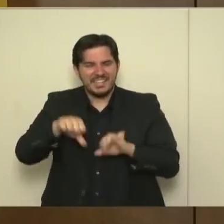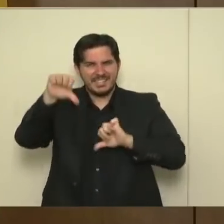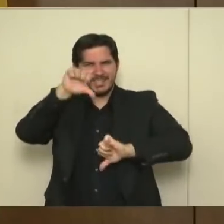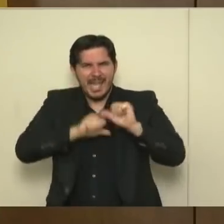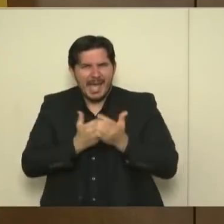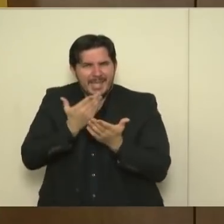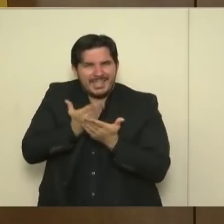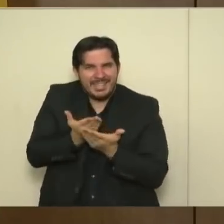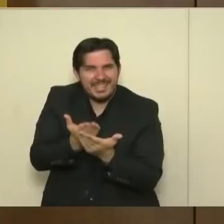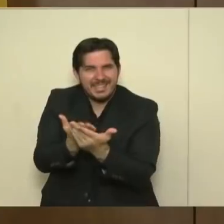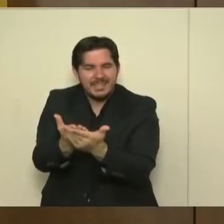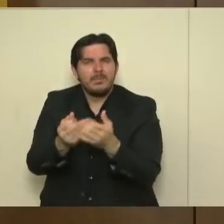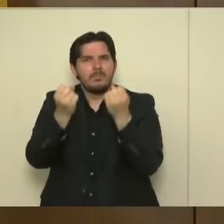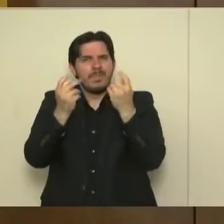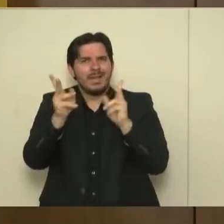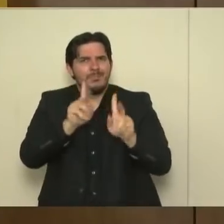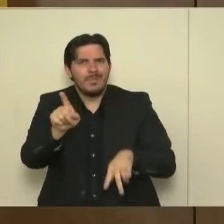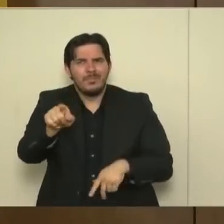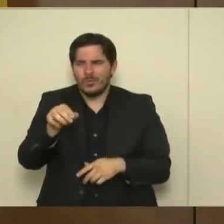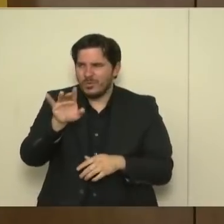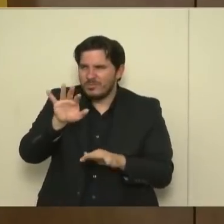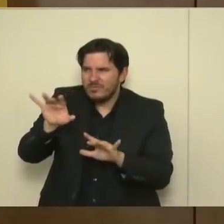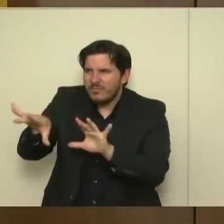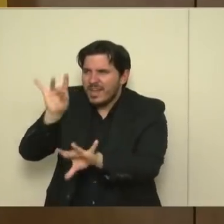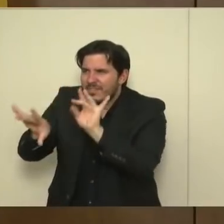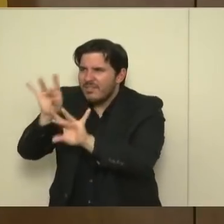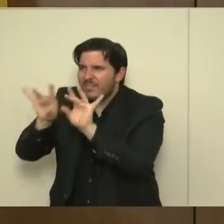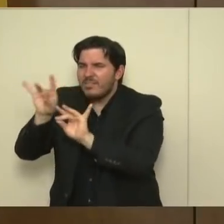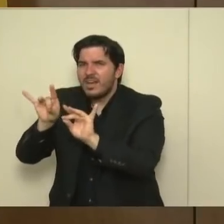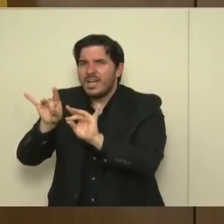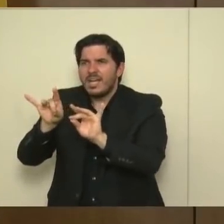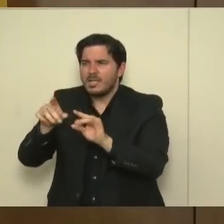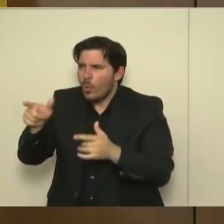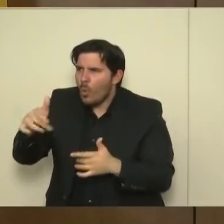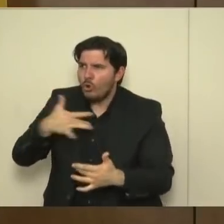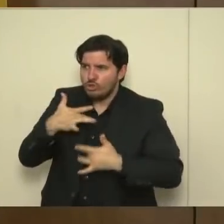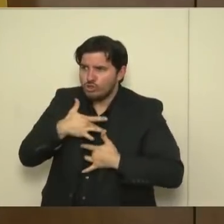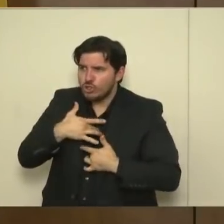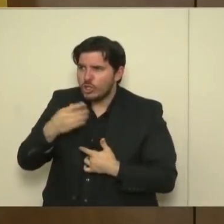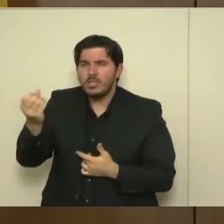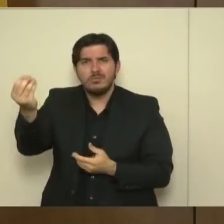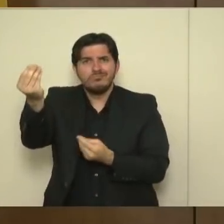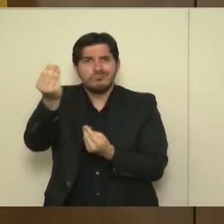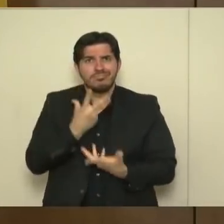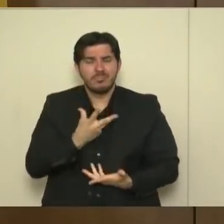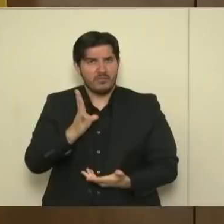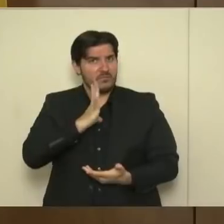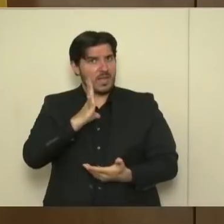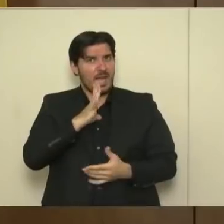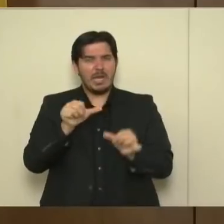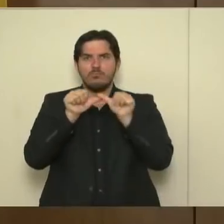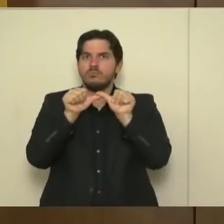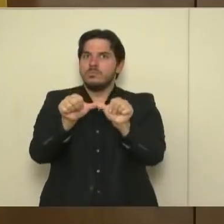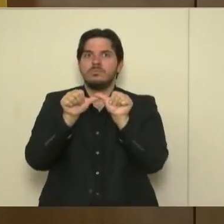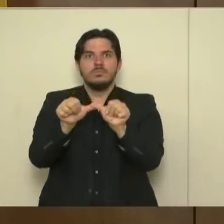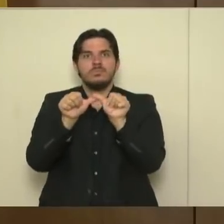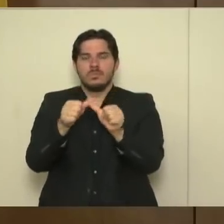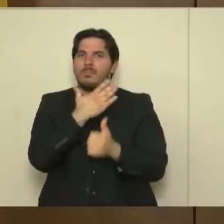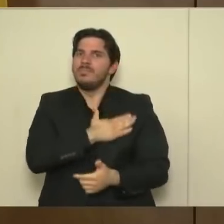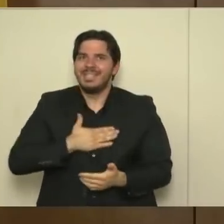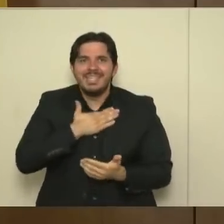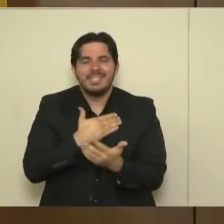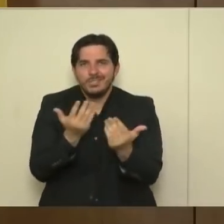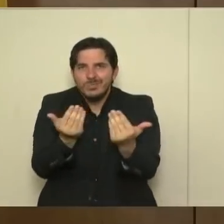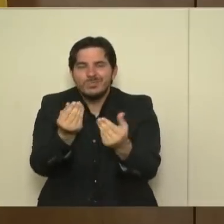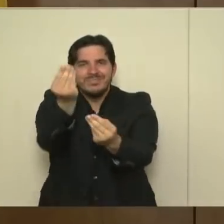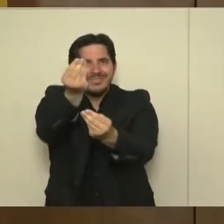the issues that we would like to see addressed. So New Mexico, keep that up. It's very helpful, and we've gotten a lot of information about what we